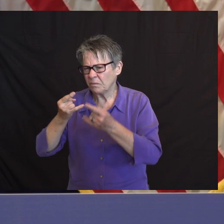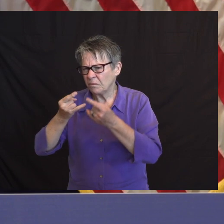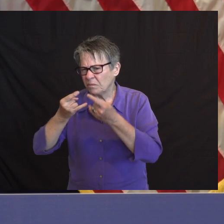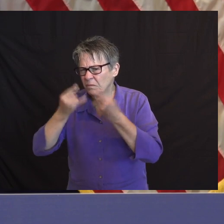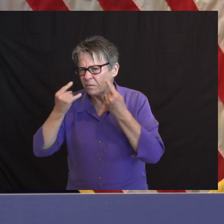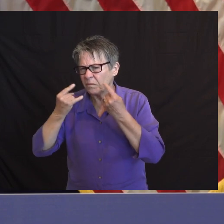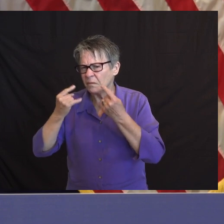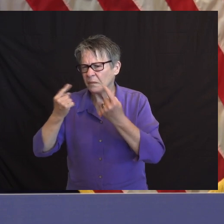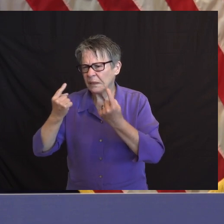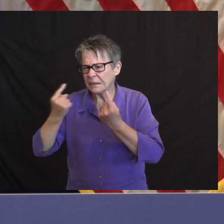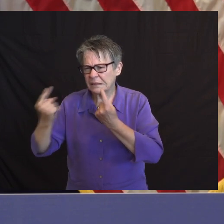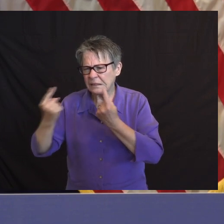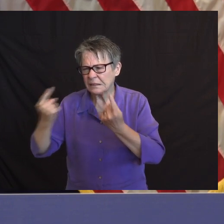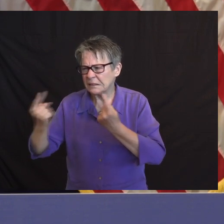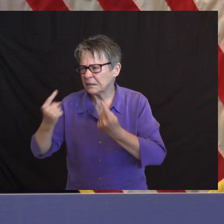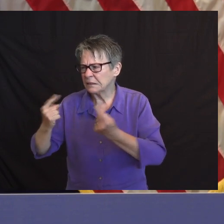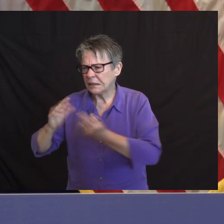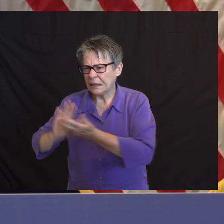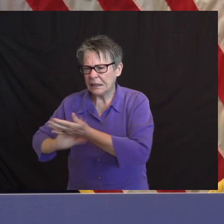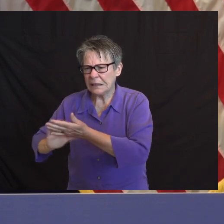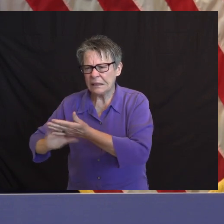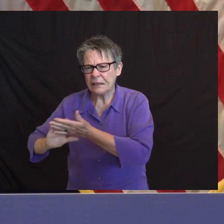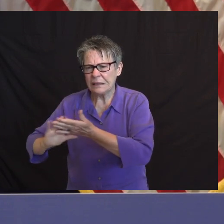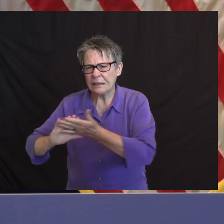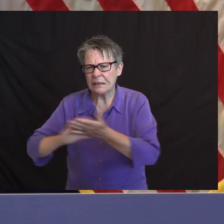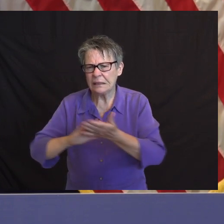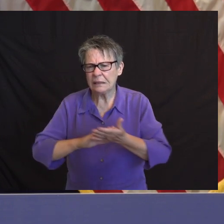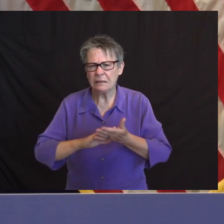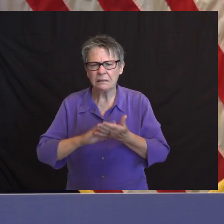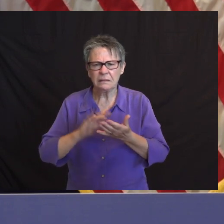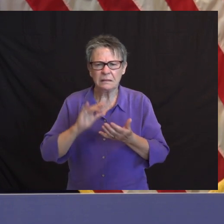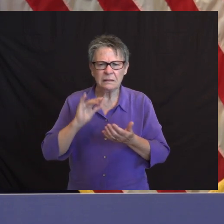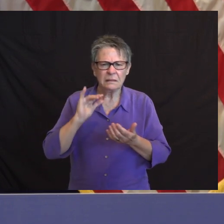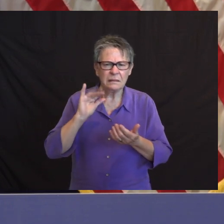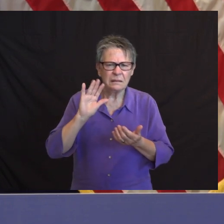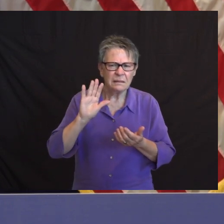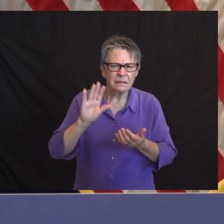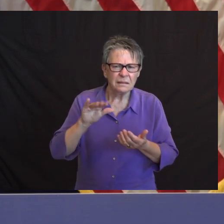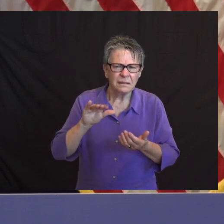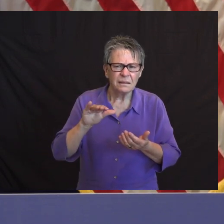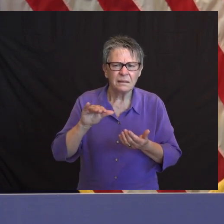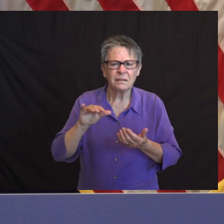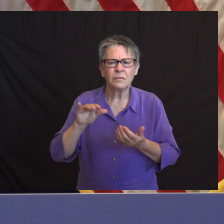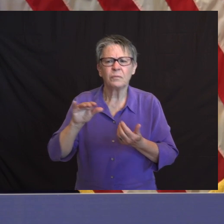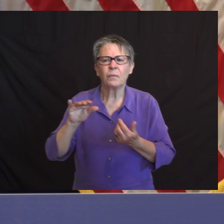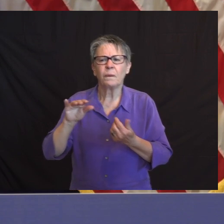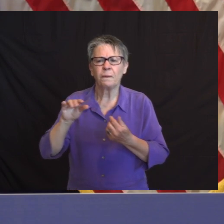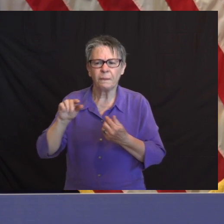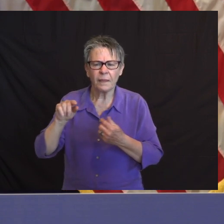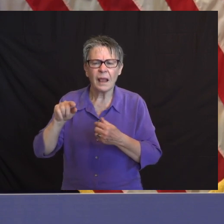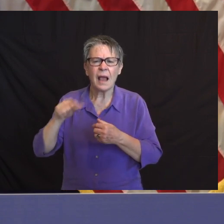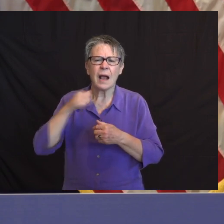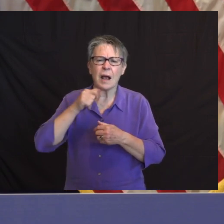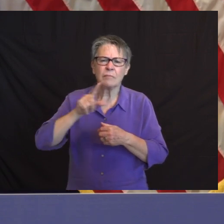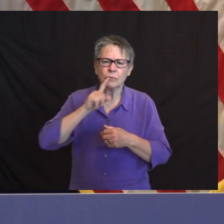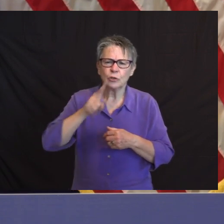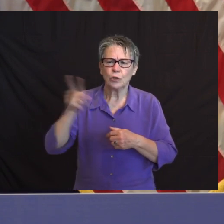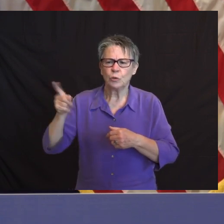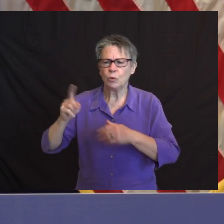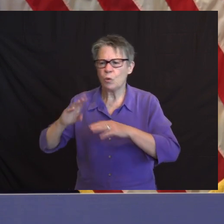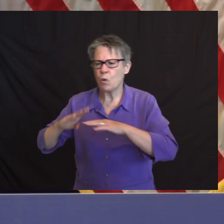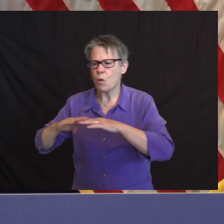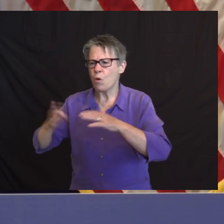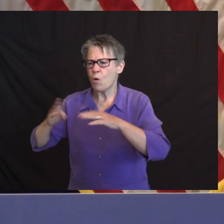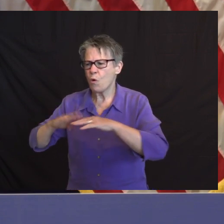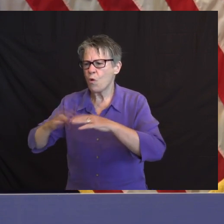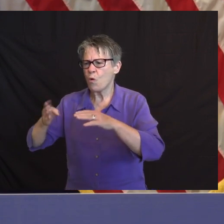not, why? There's likely to be hiccups during the reopening and when mass transit's back up and running. How